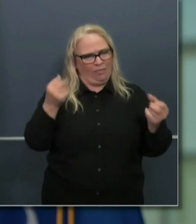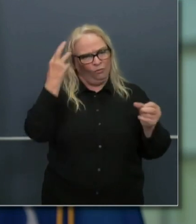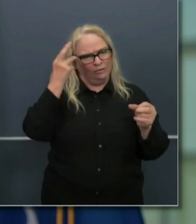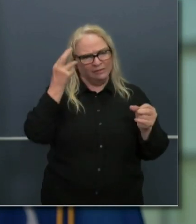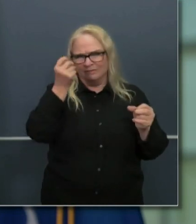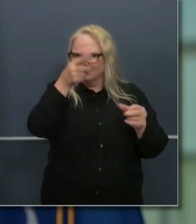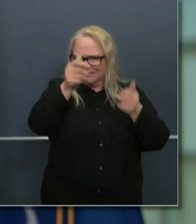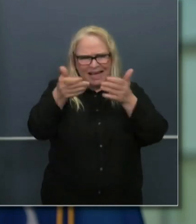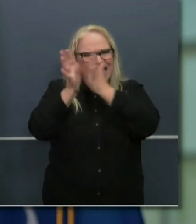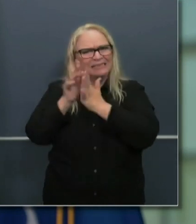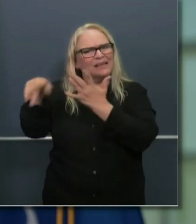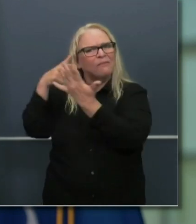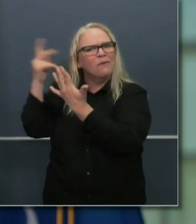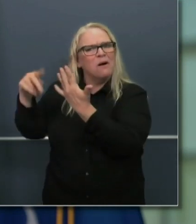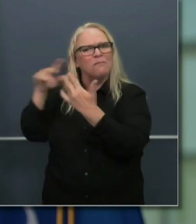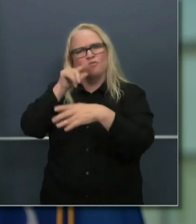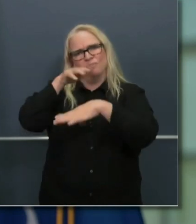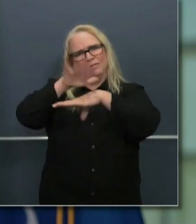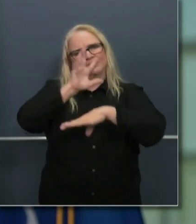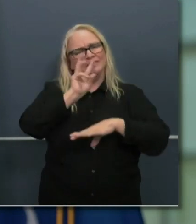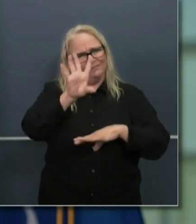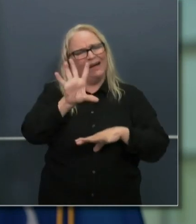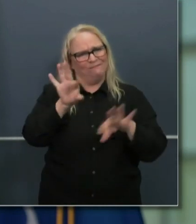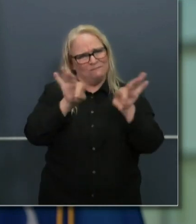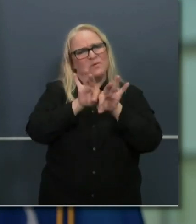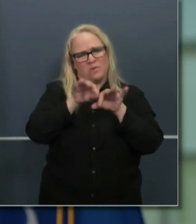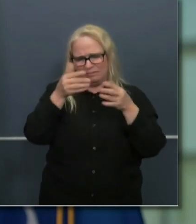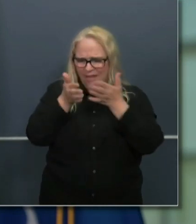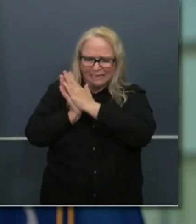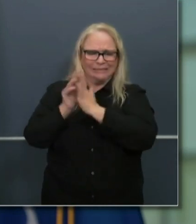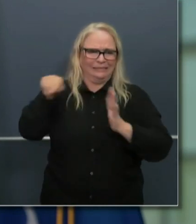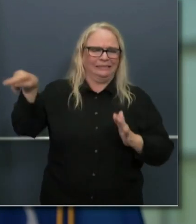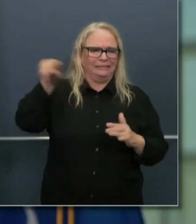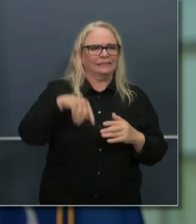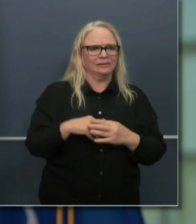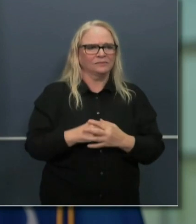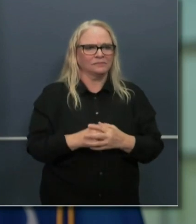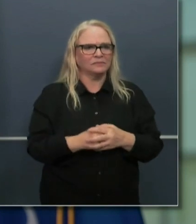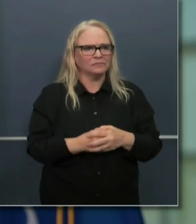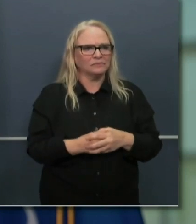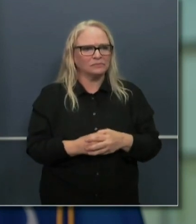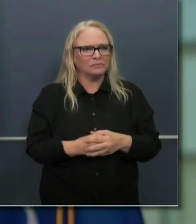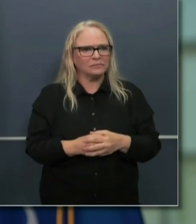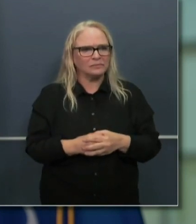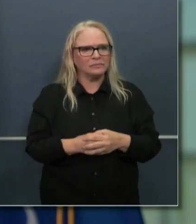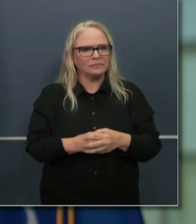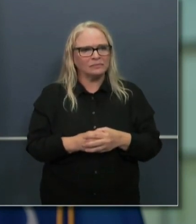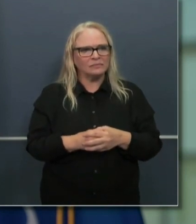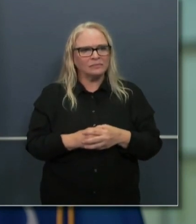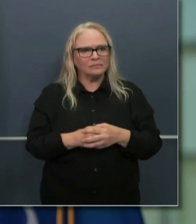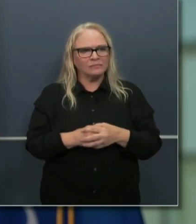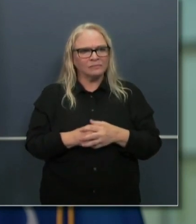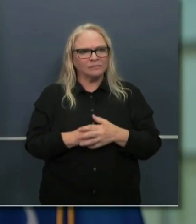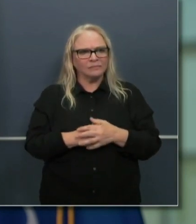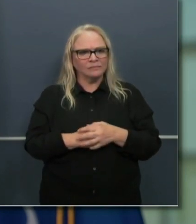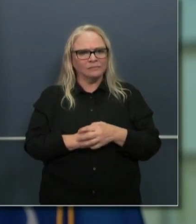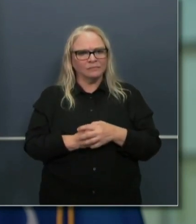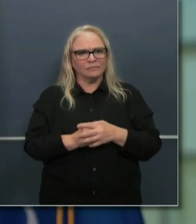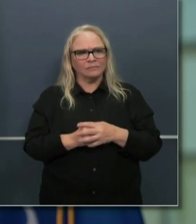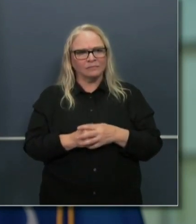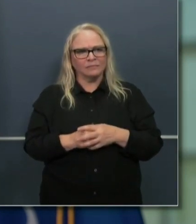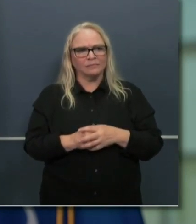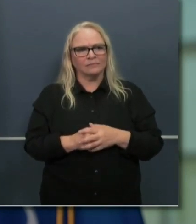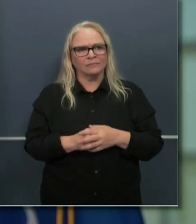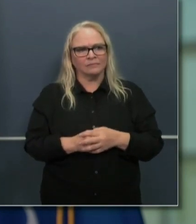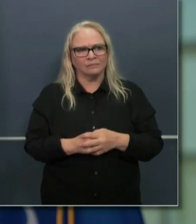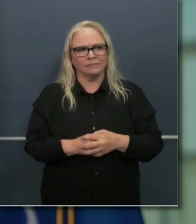mandating something, we want to be there and be as supportive as we can to those that are impacted by some of those mandates. And we